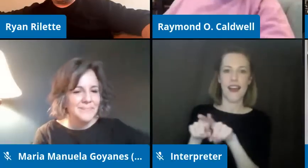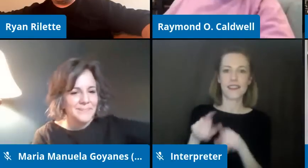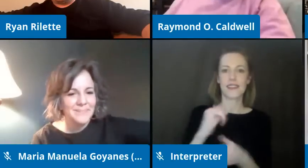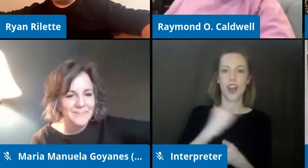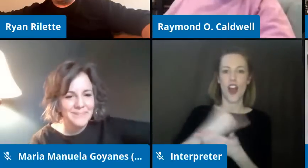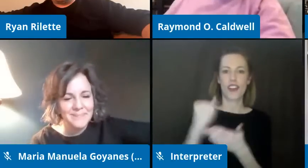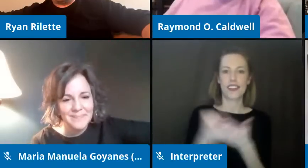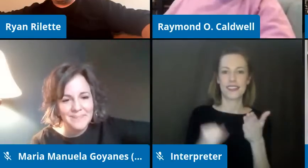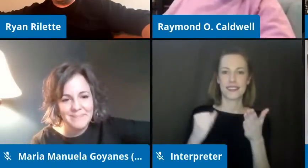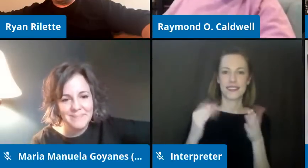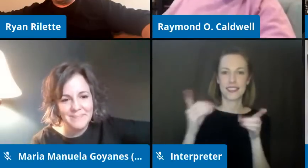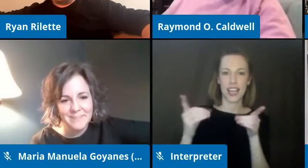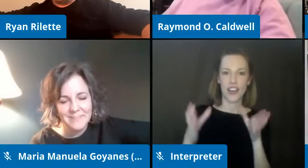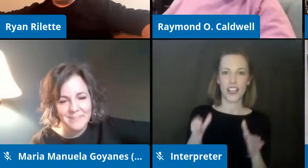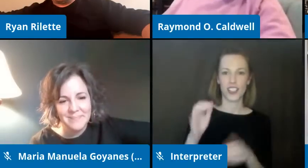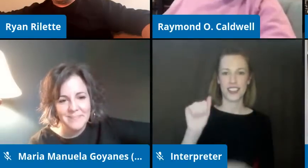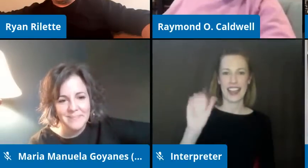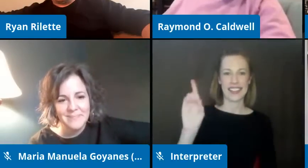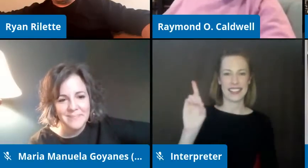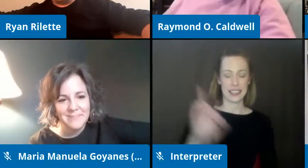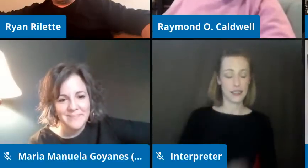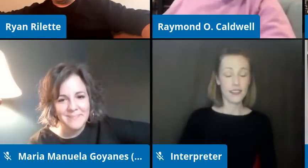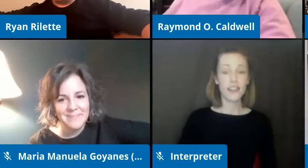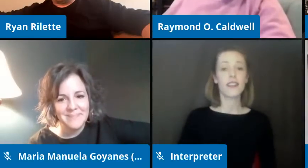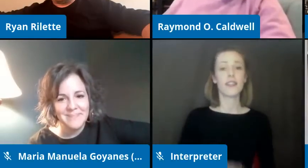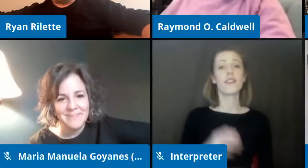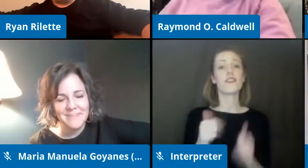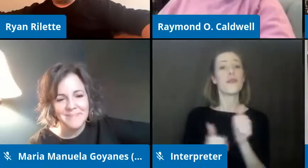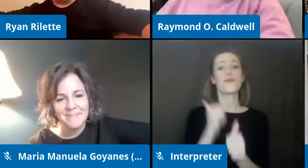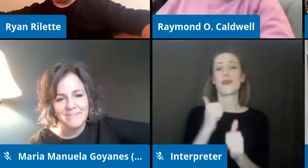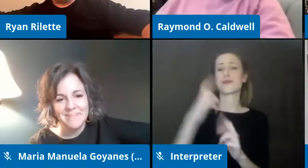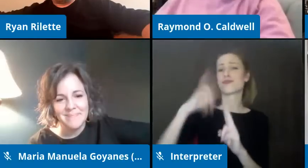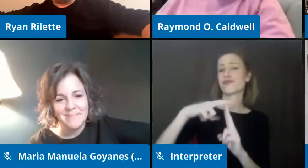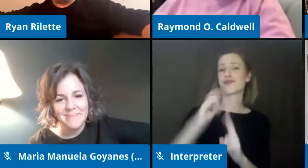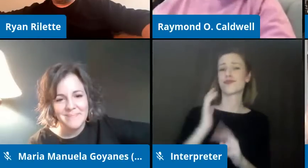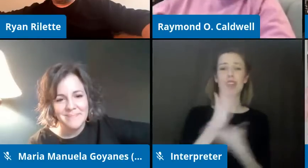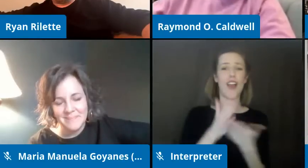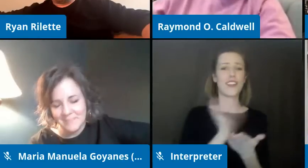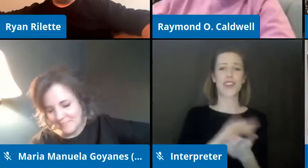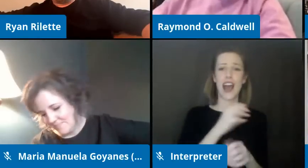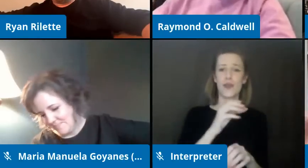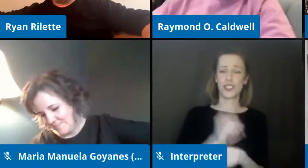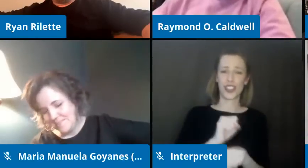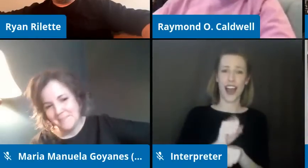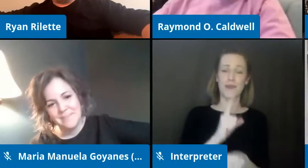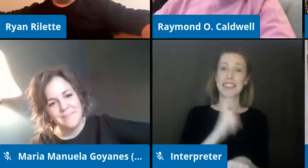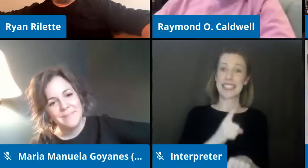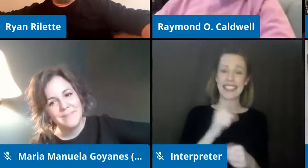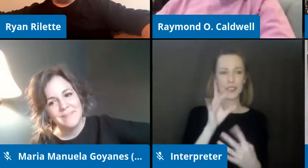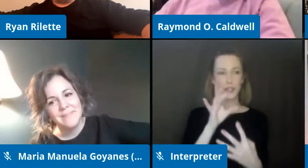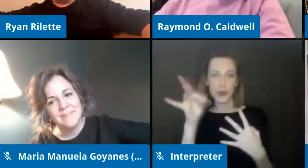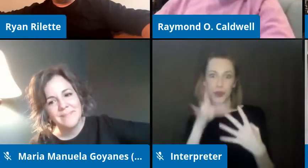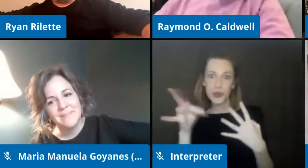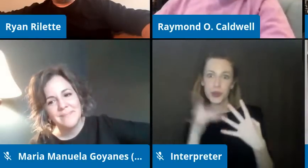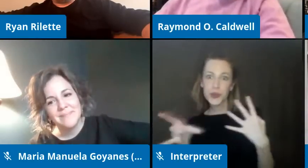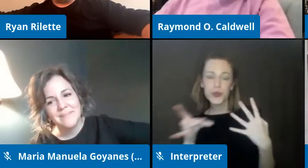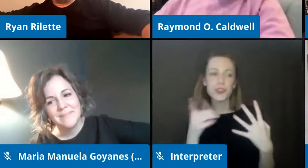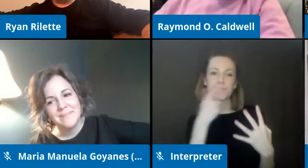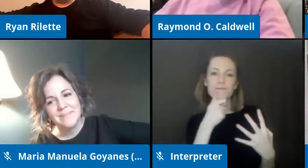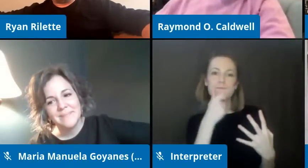and most awful part of our job is getting to choose a season of plays, and then having to choose that season of plays like a